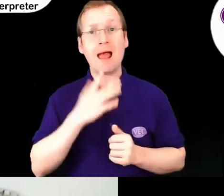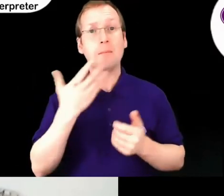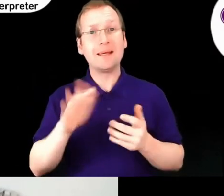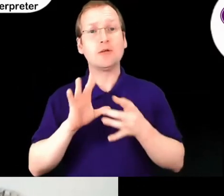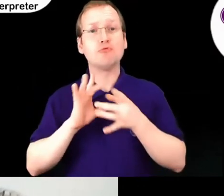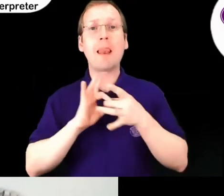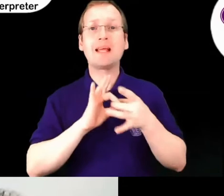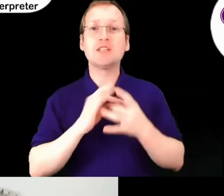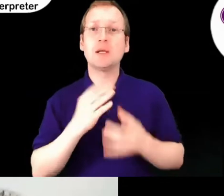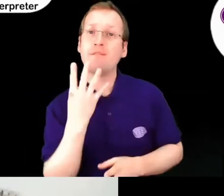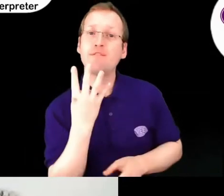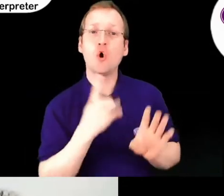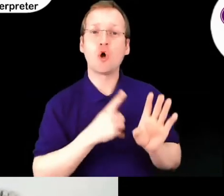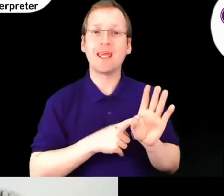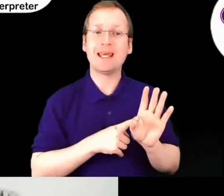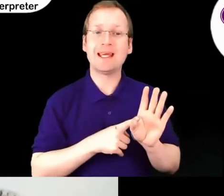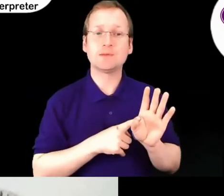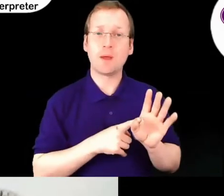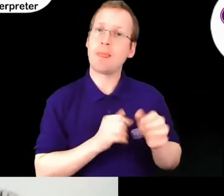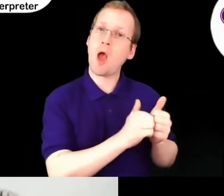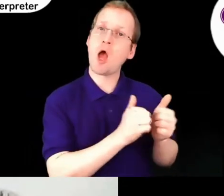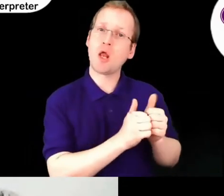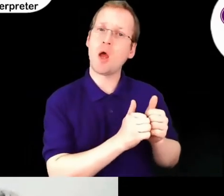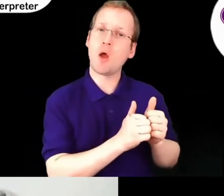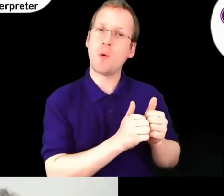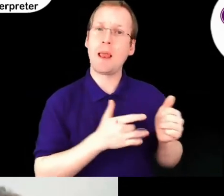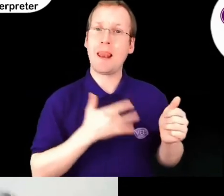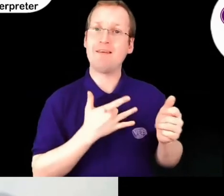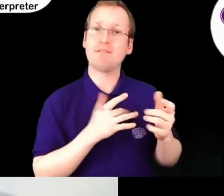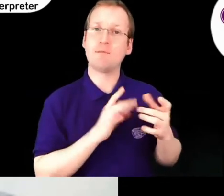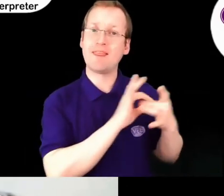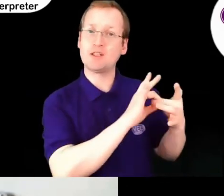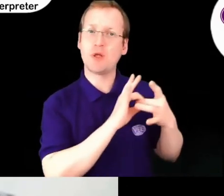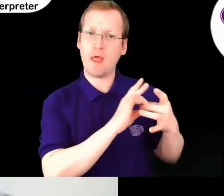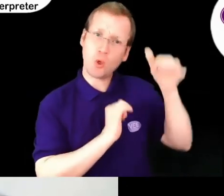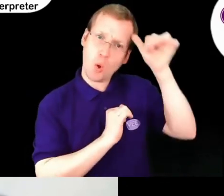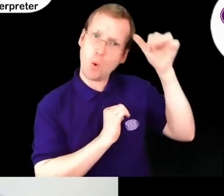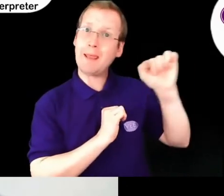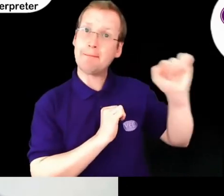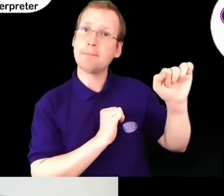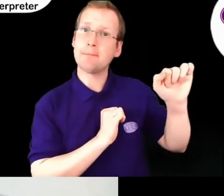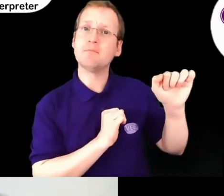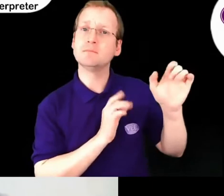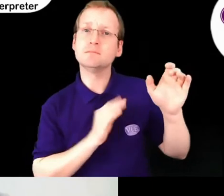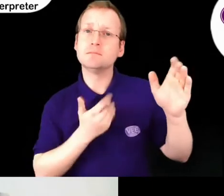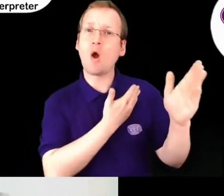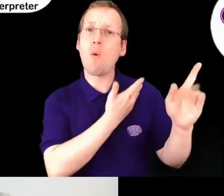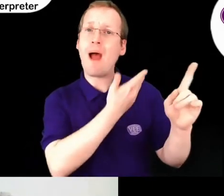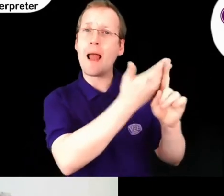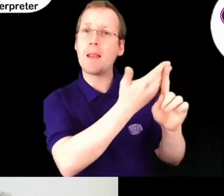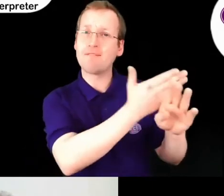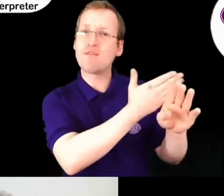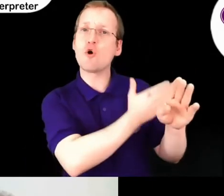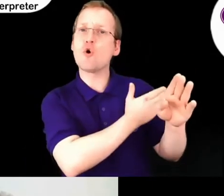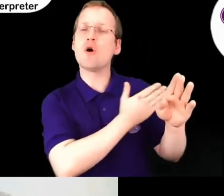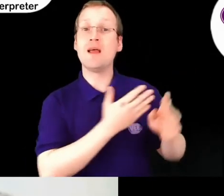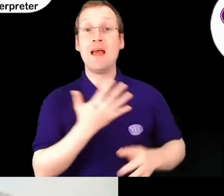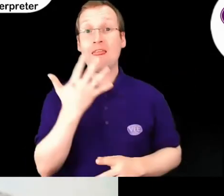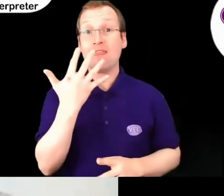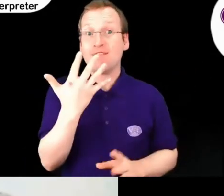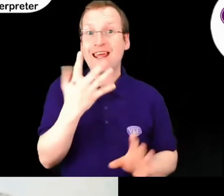for 4 years with our partner. We lived with each other for 4 years. I'd known him for a while before. And in the fifth year of